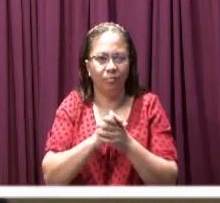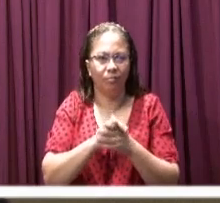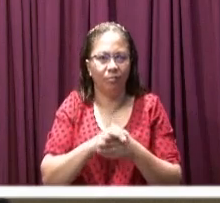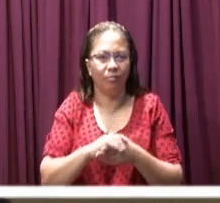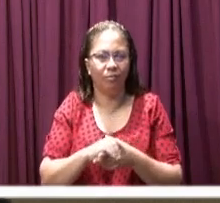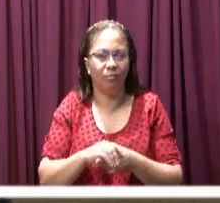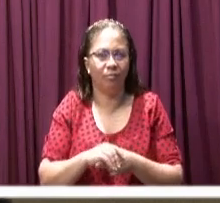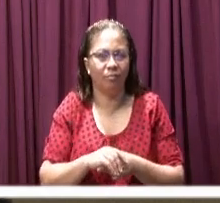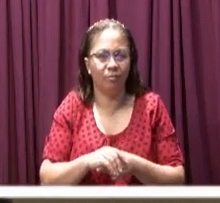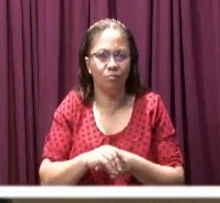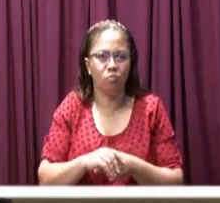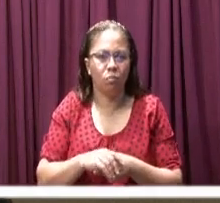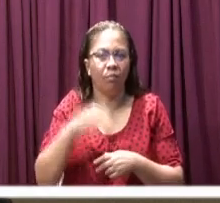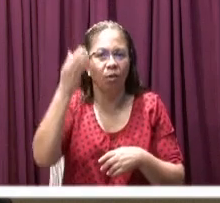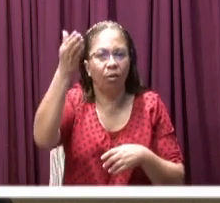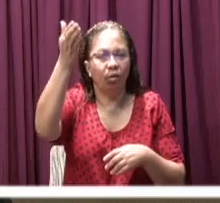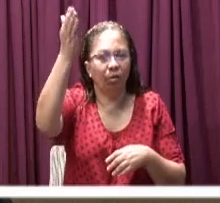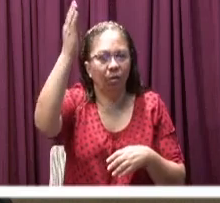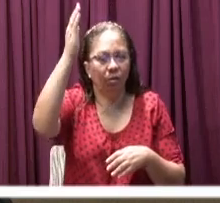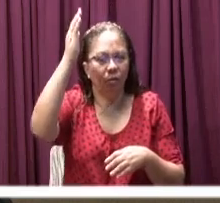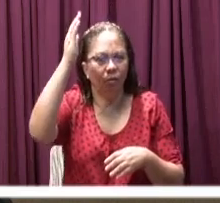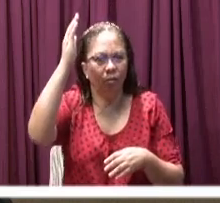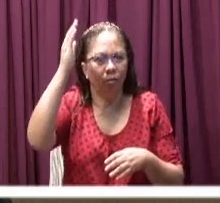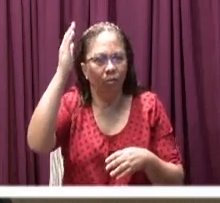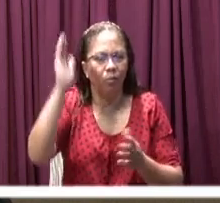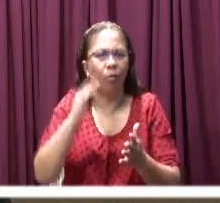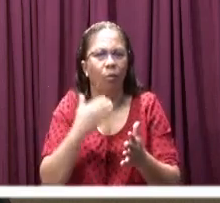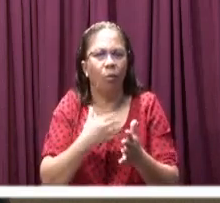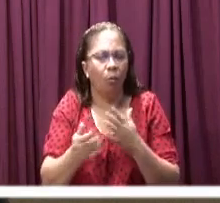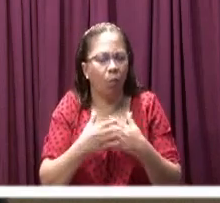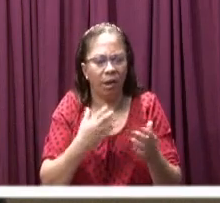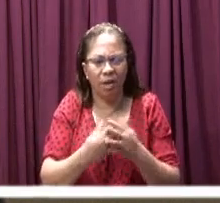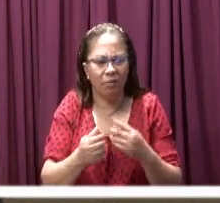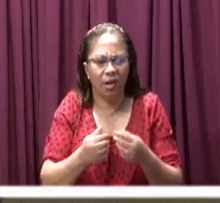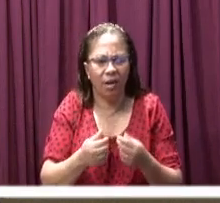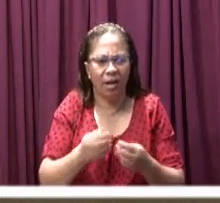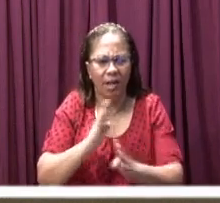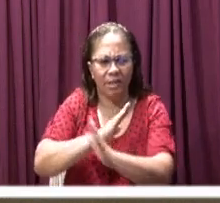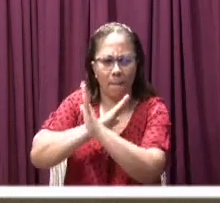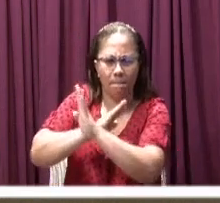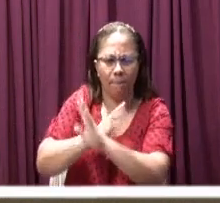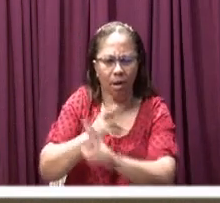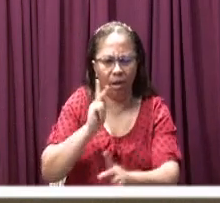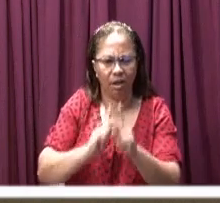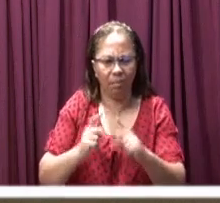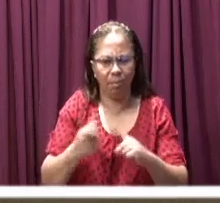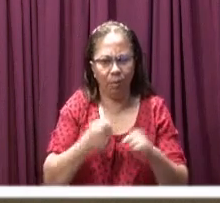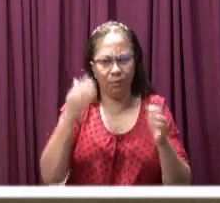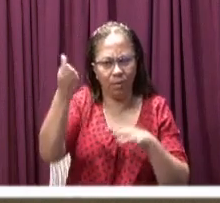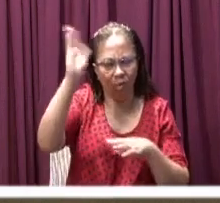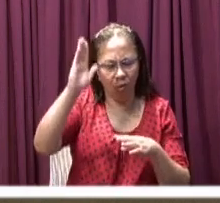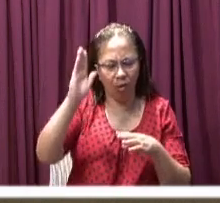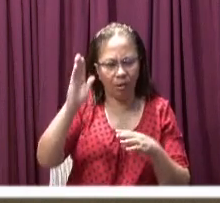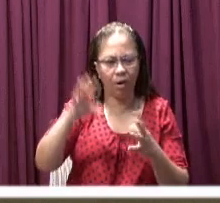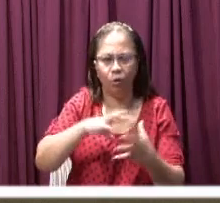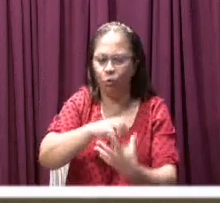is stopping people from living in harmony with God. Go and remove all of that and bring people into harmony with